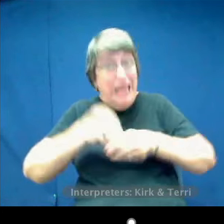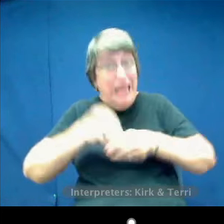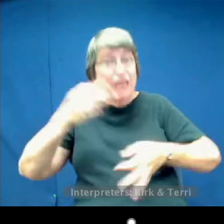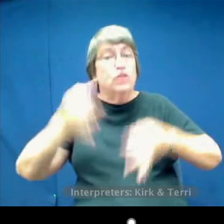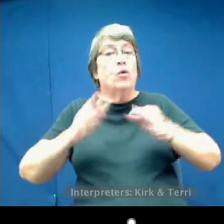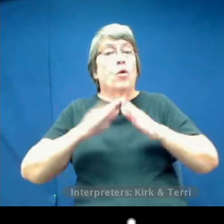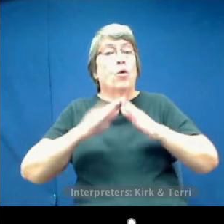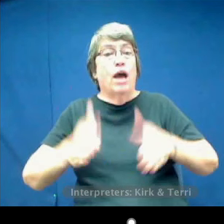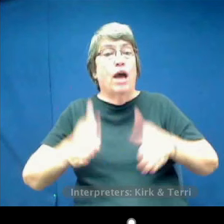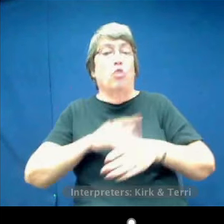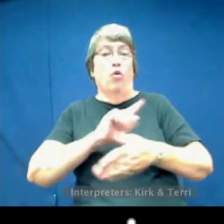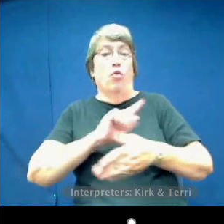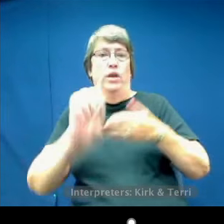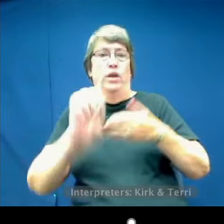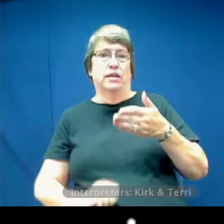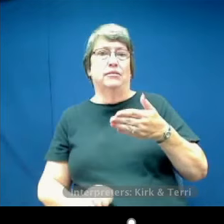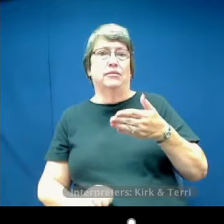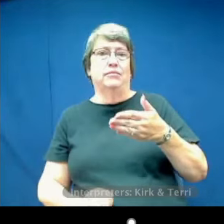And so